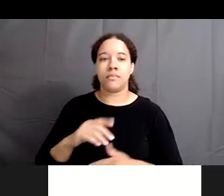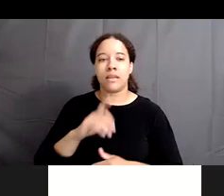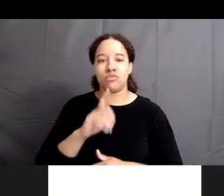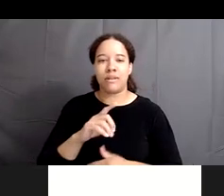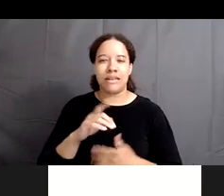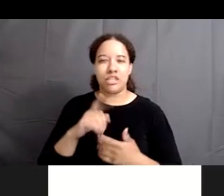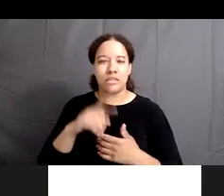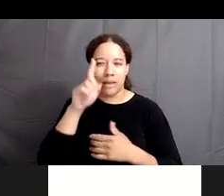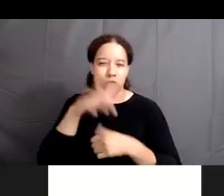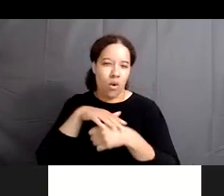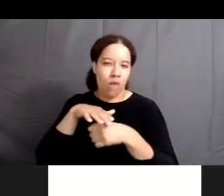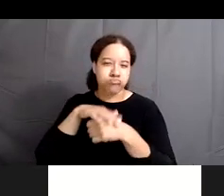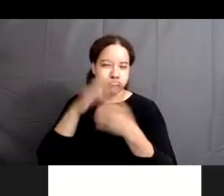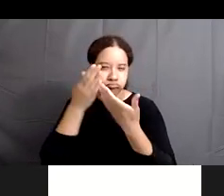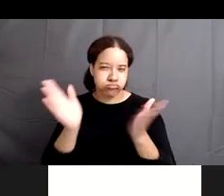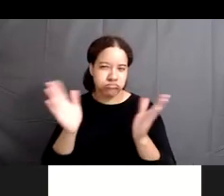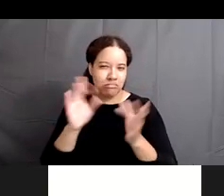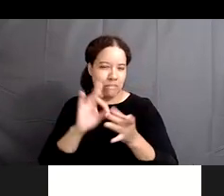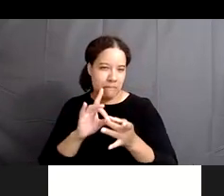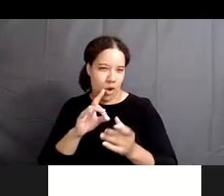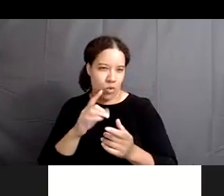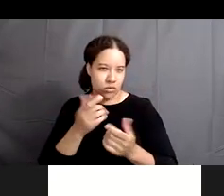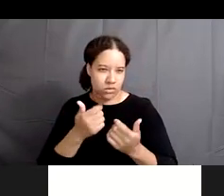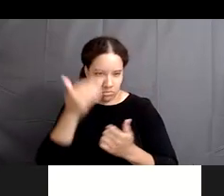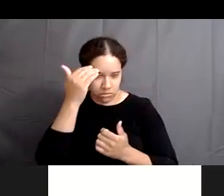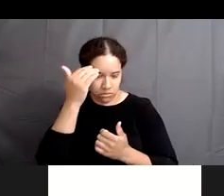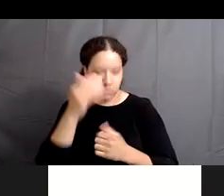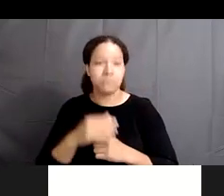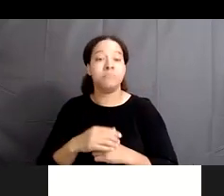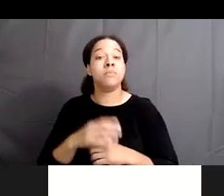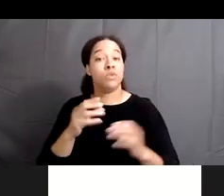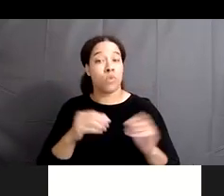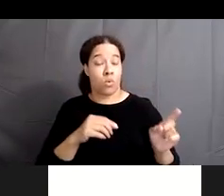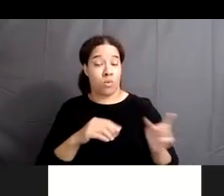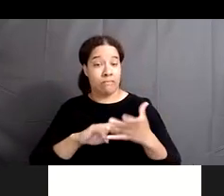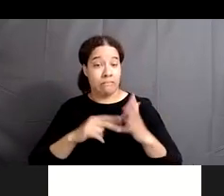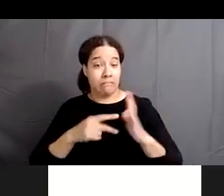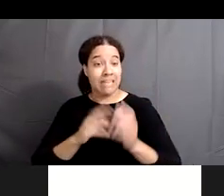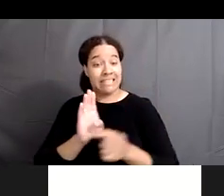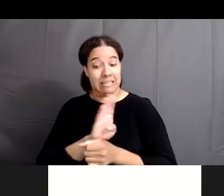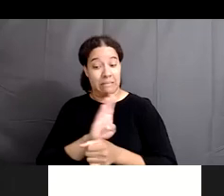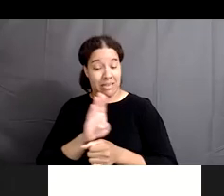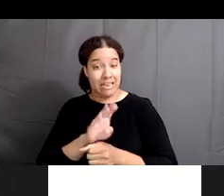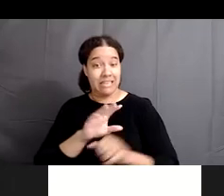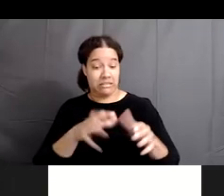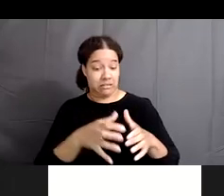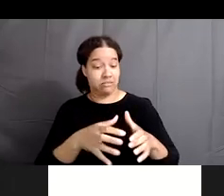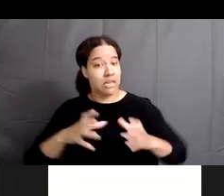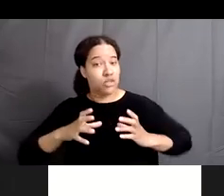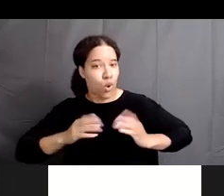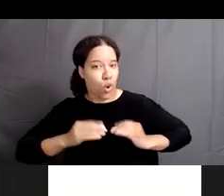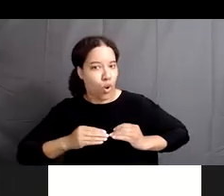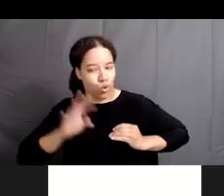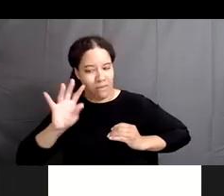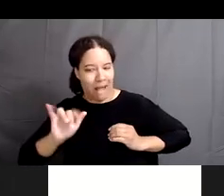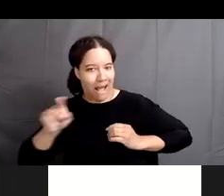really different here. So these are businesses that are owned by the employees that work there. They're also